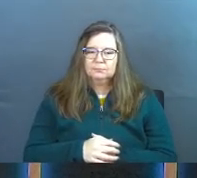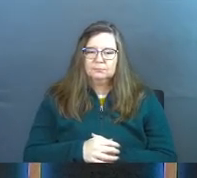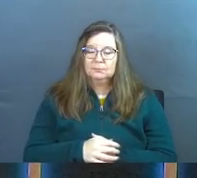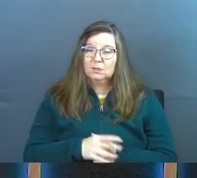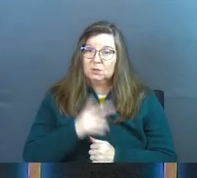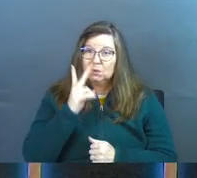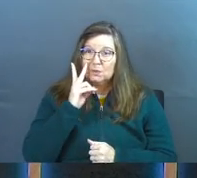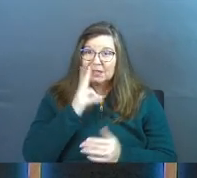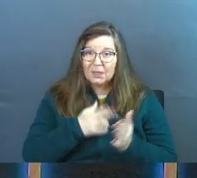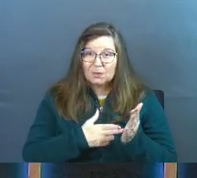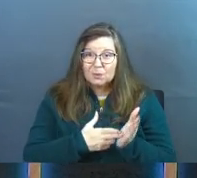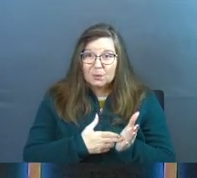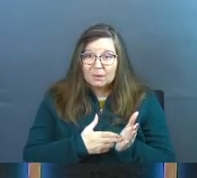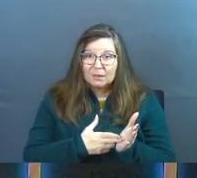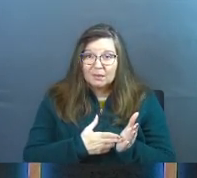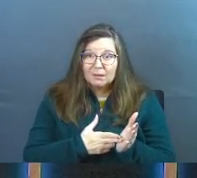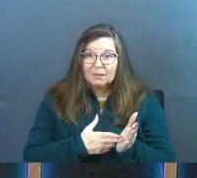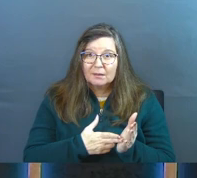Do you see the truth?